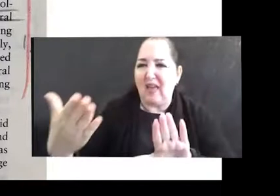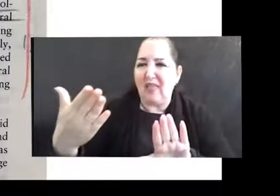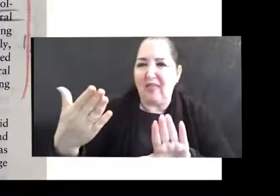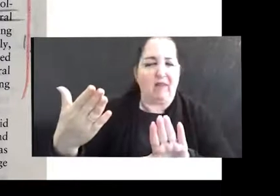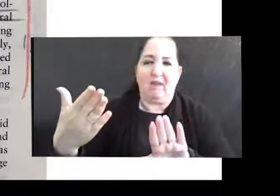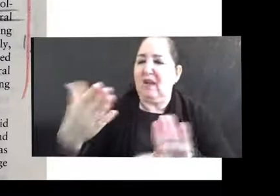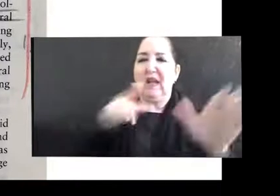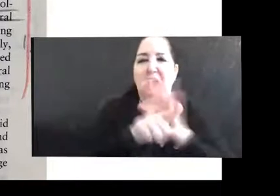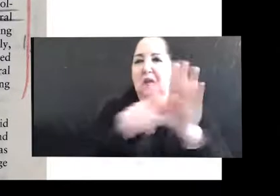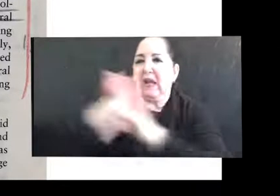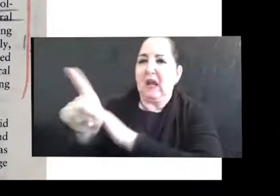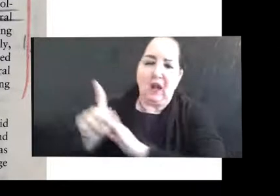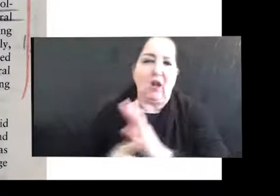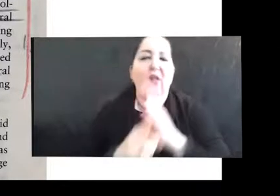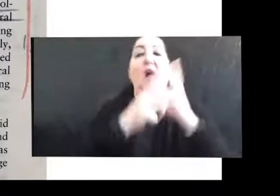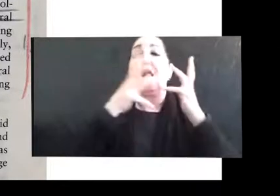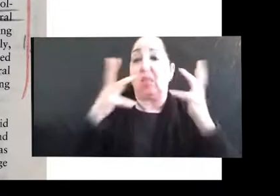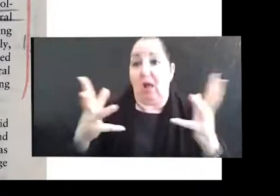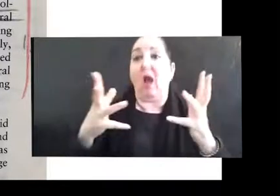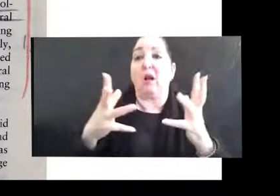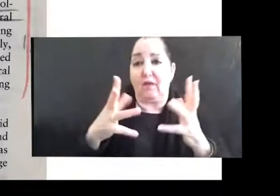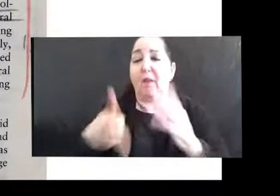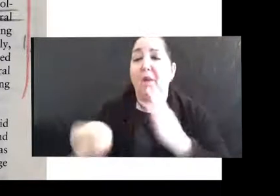took away a large swath of the population.